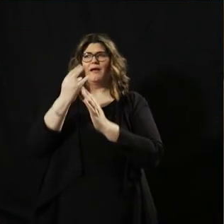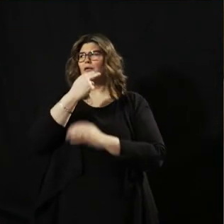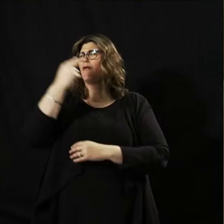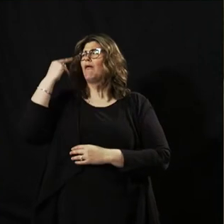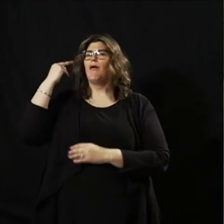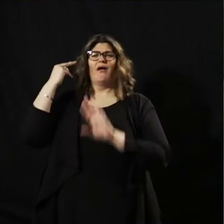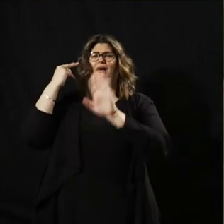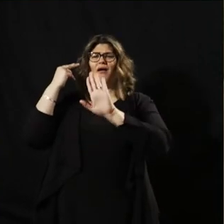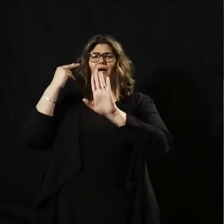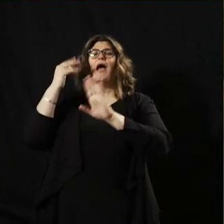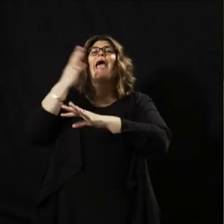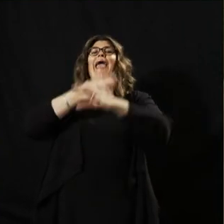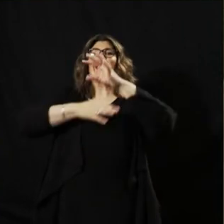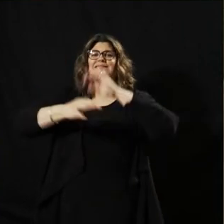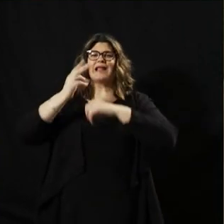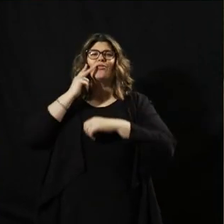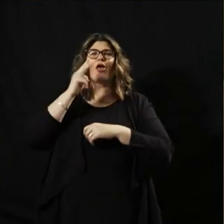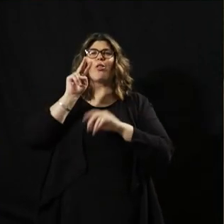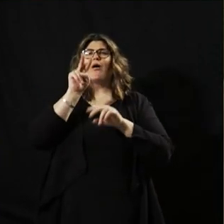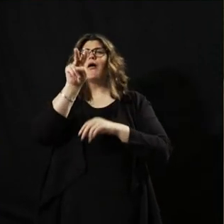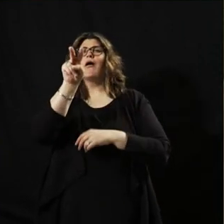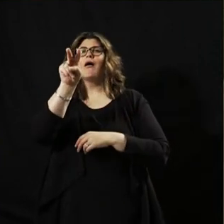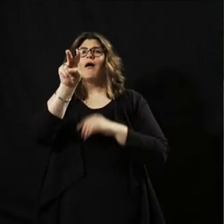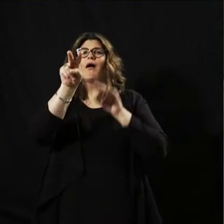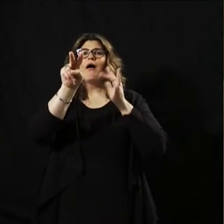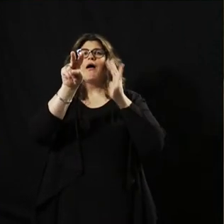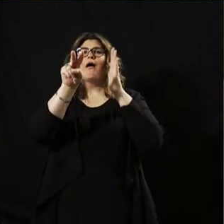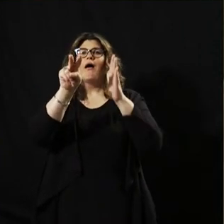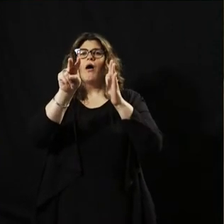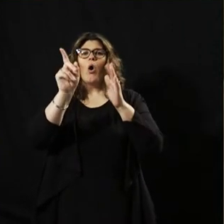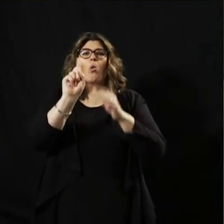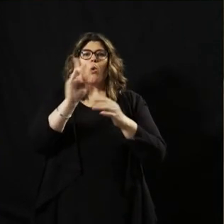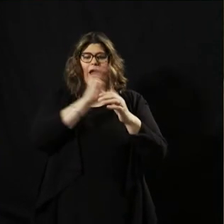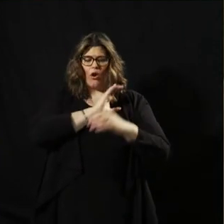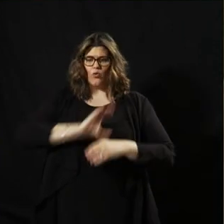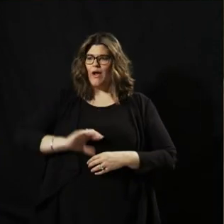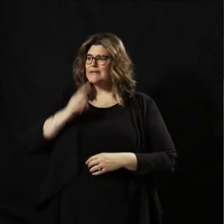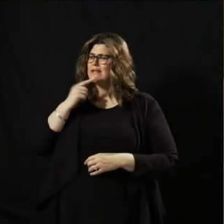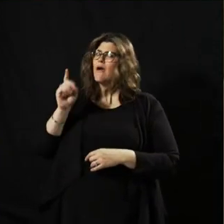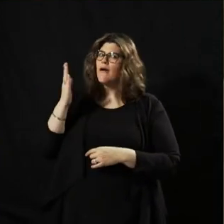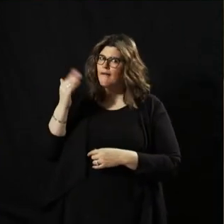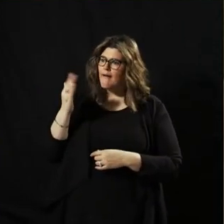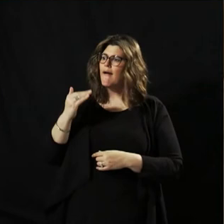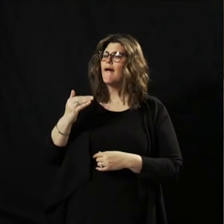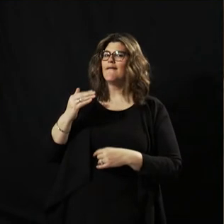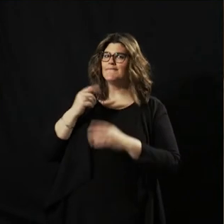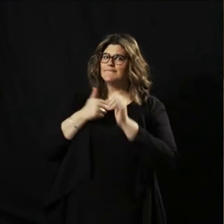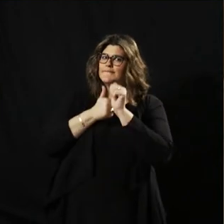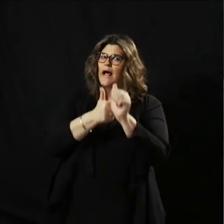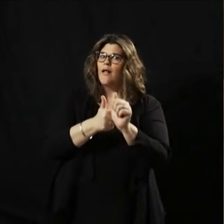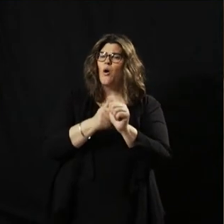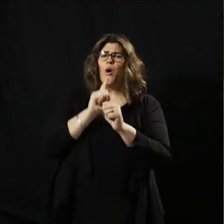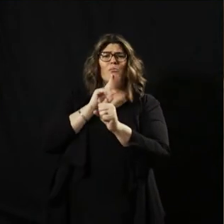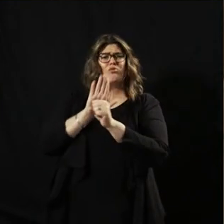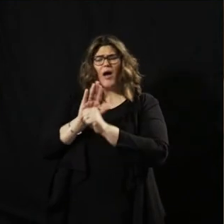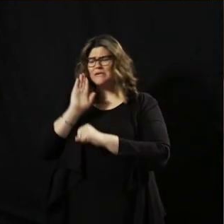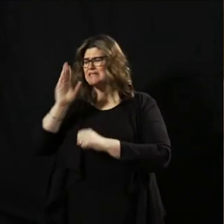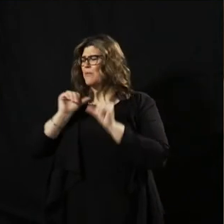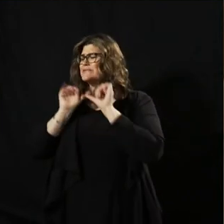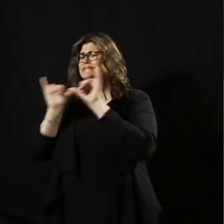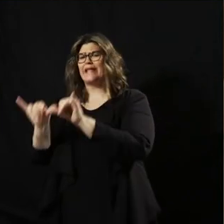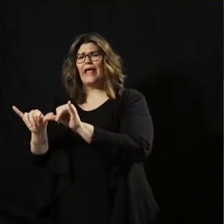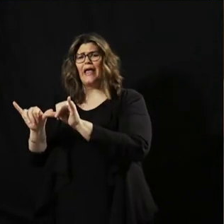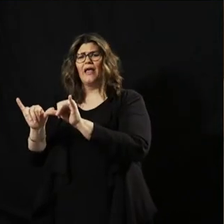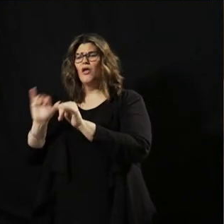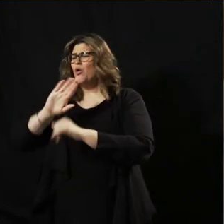the future where Christ directs their attention, promising to be with them always, all the days